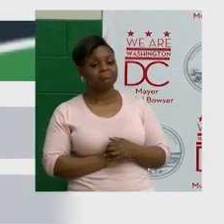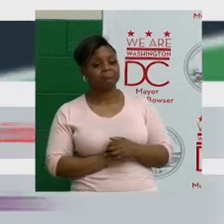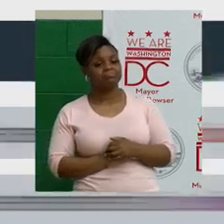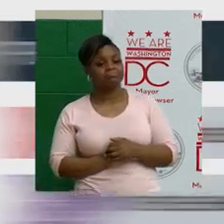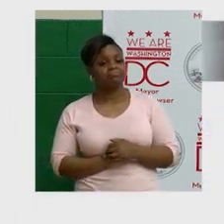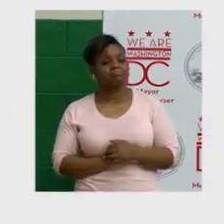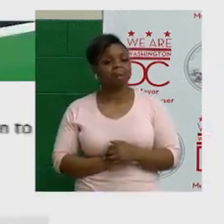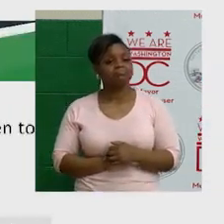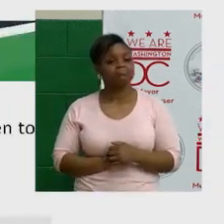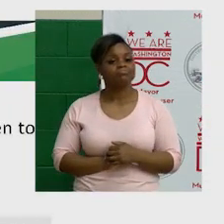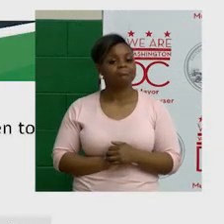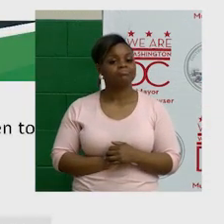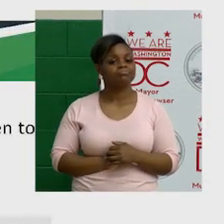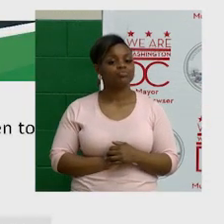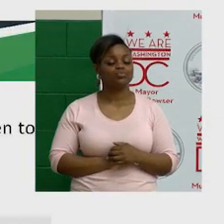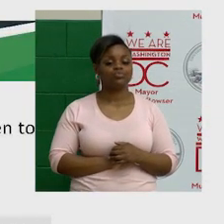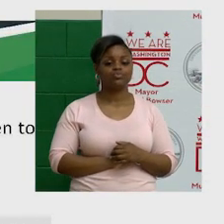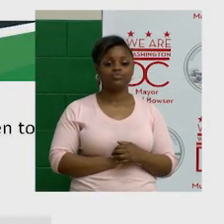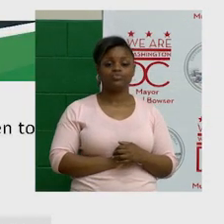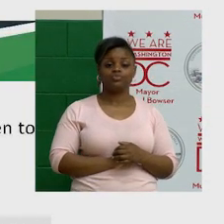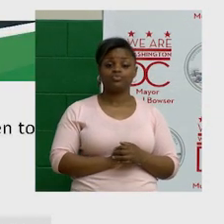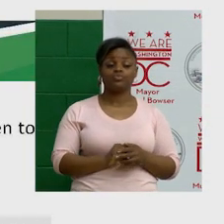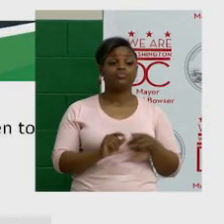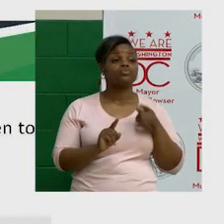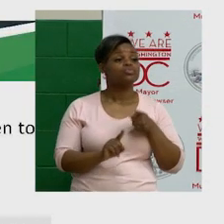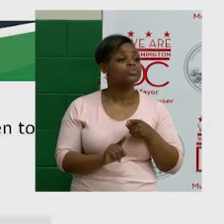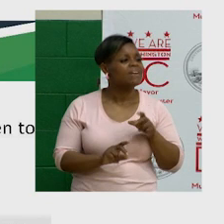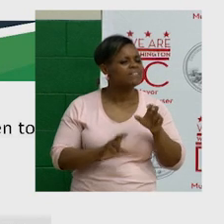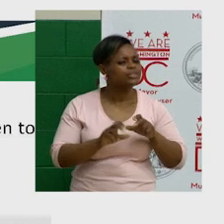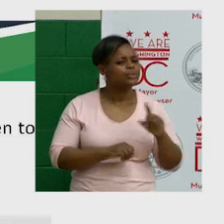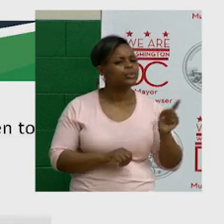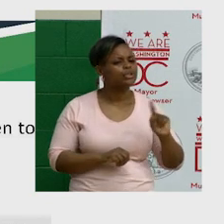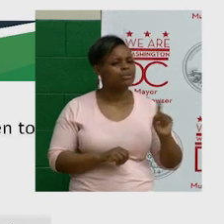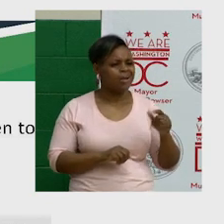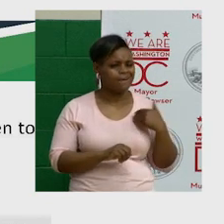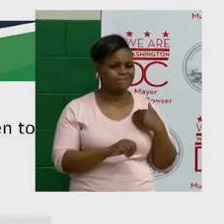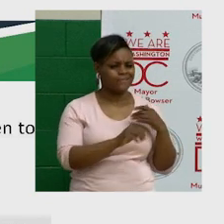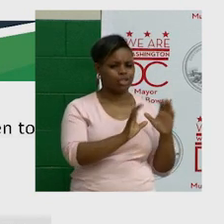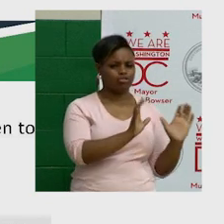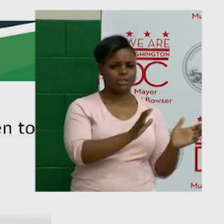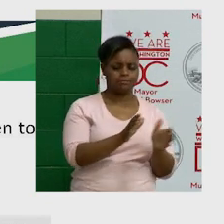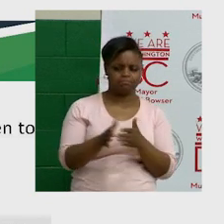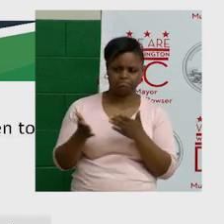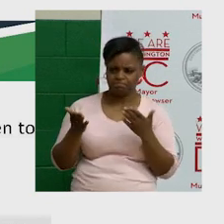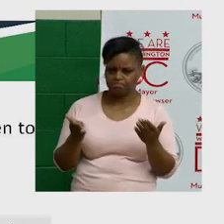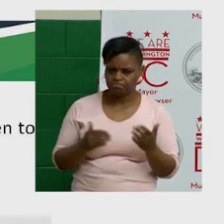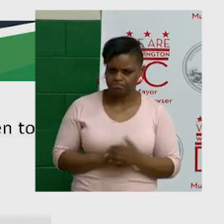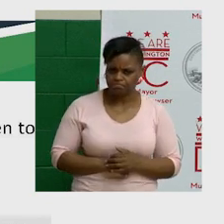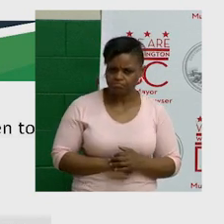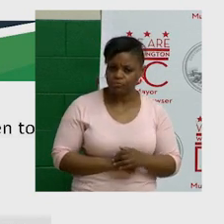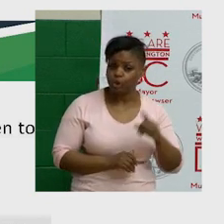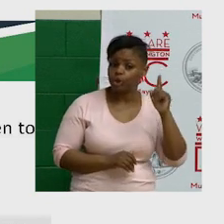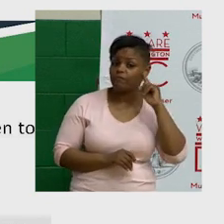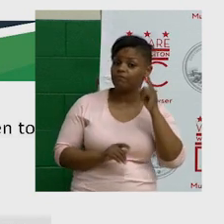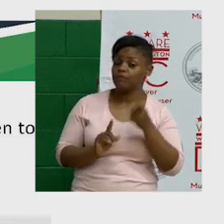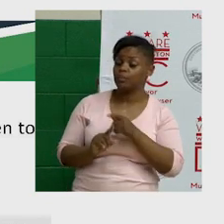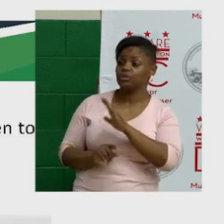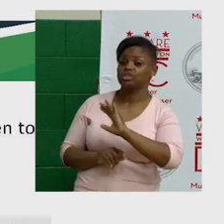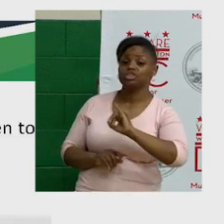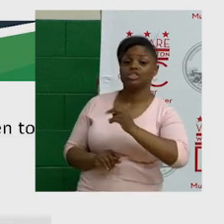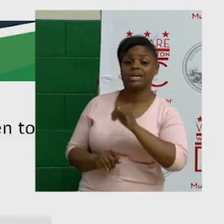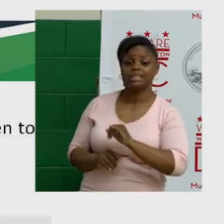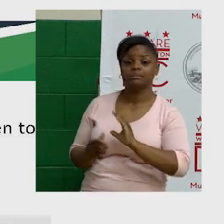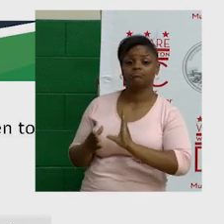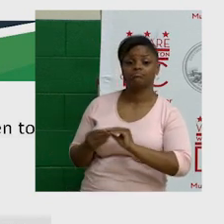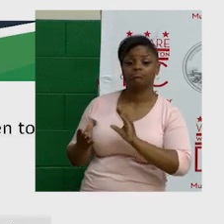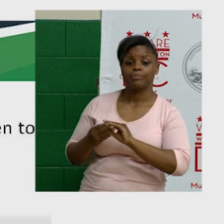Talking a little bit about where those investments are in each of these categories, and you've heard some of this in Jenny's presentation, but we spent